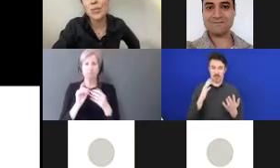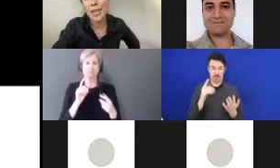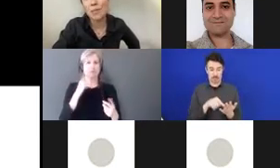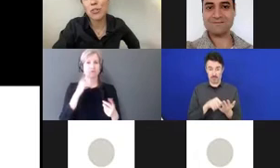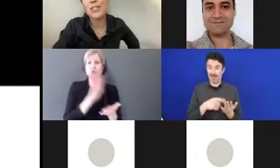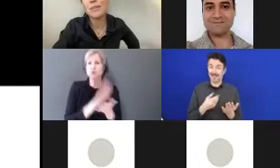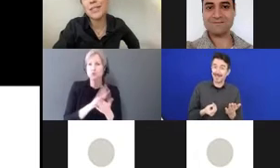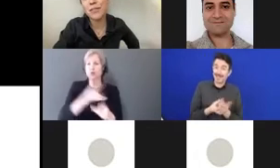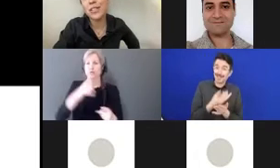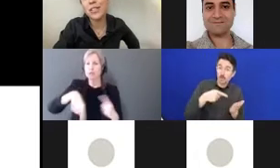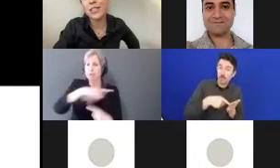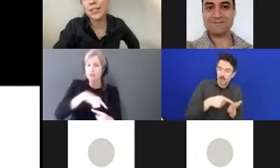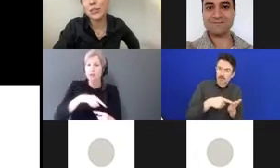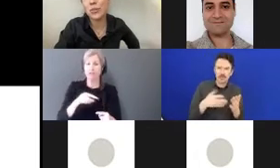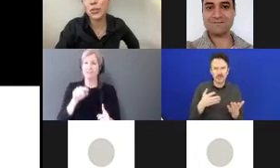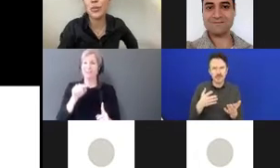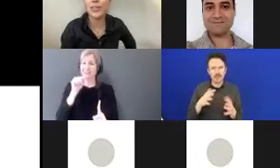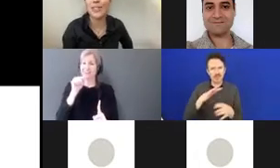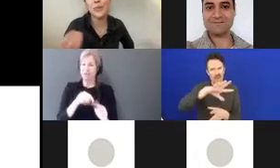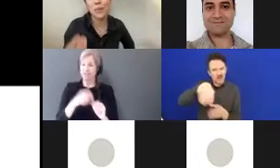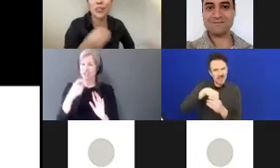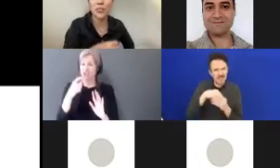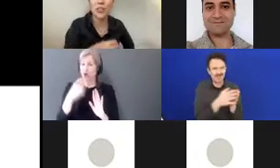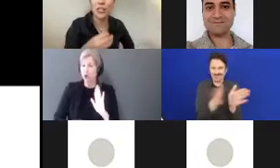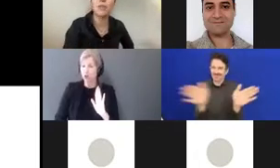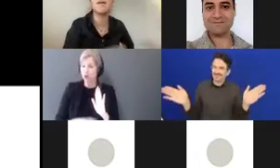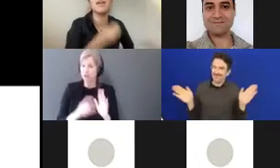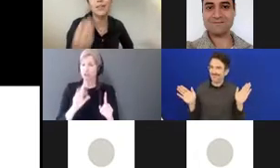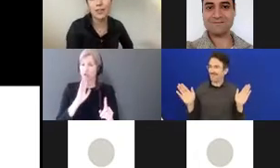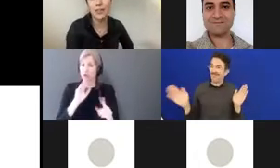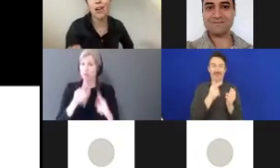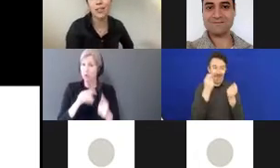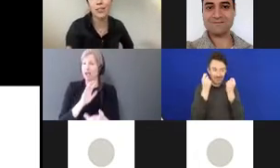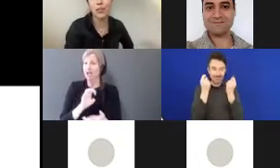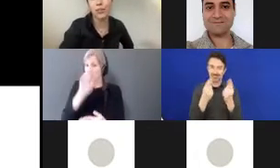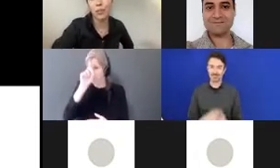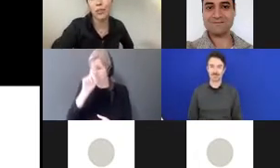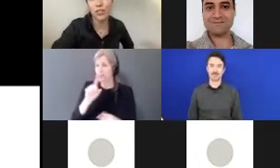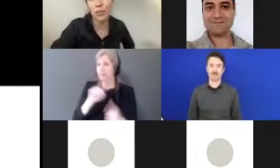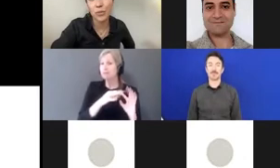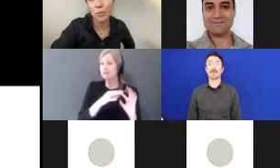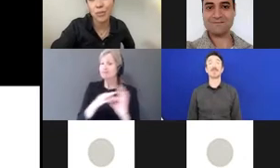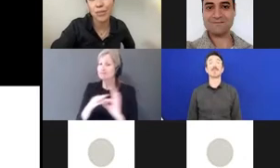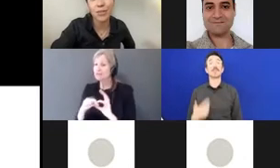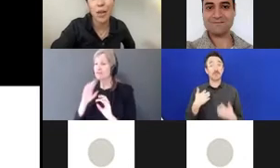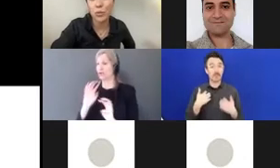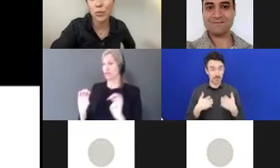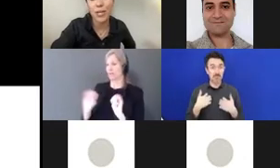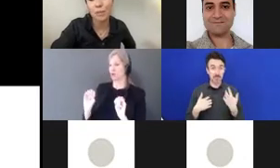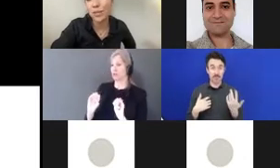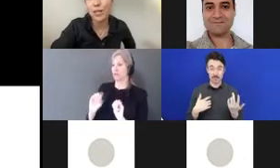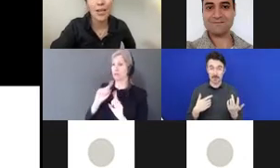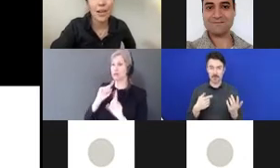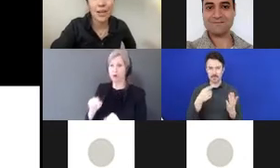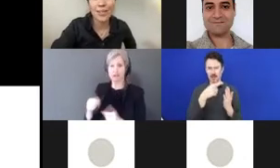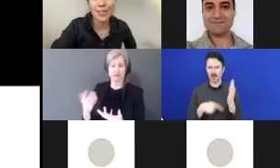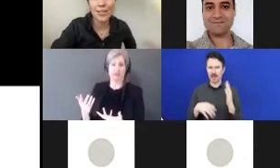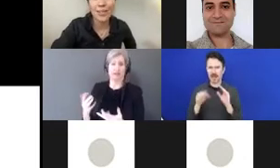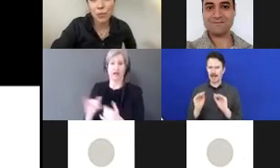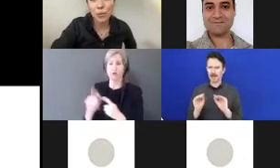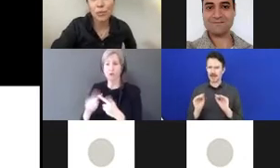was captured specifically in articles talking still about education, but in the context of emergency responses, how to adapt